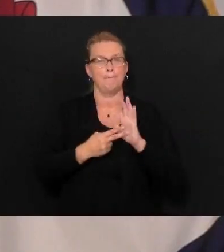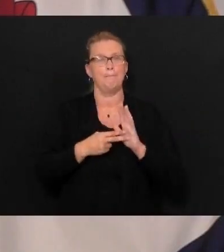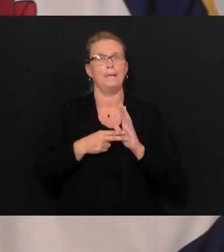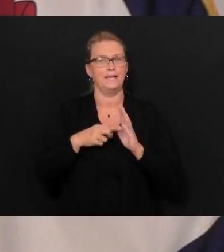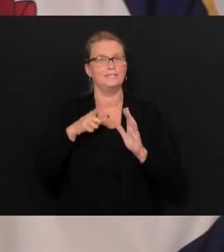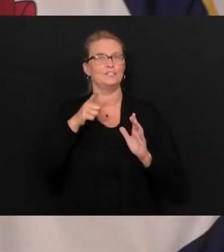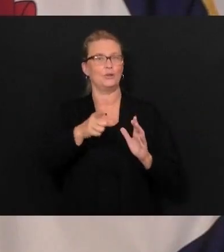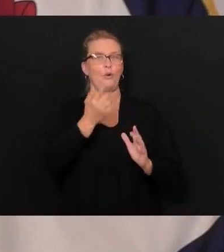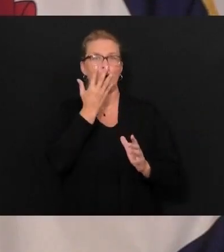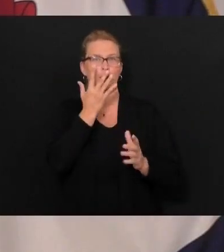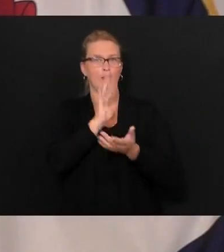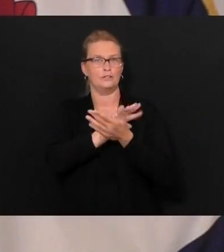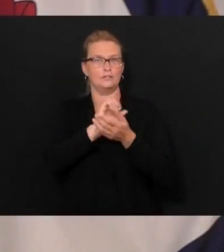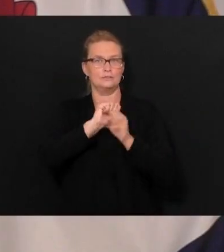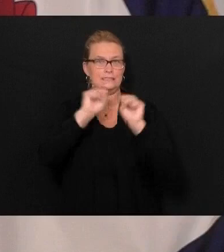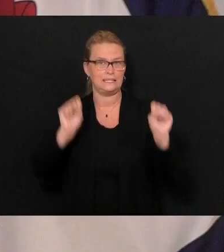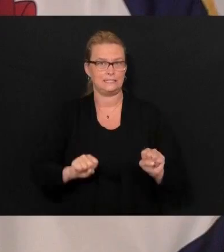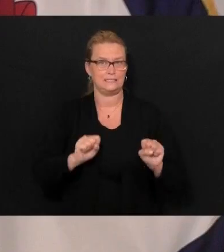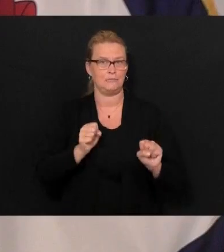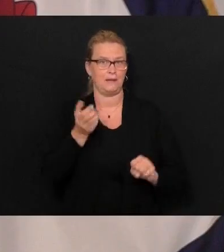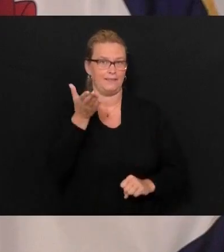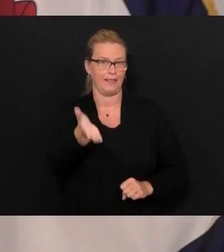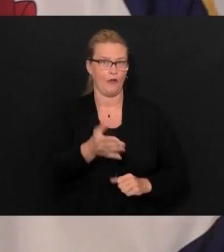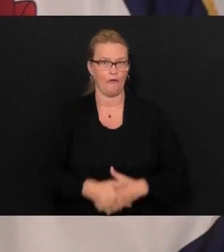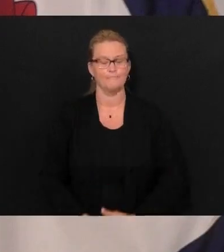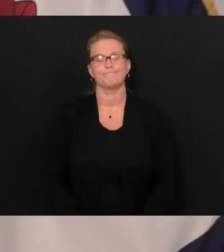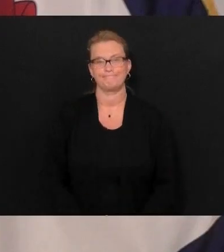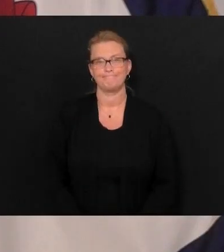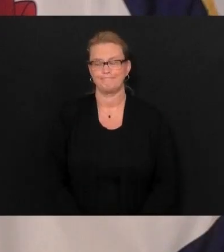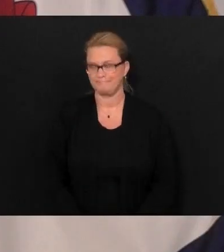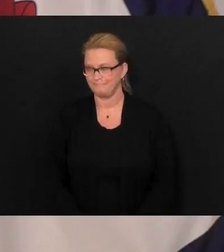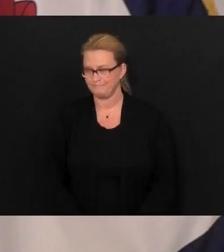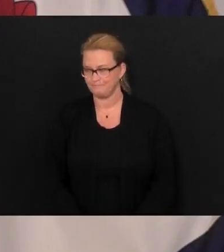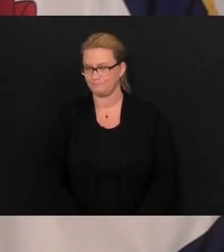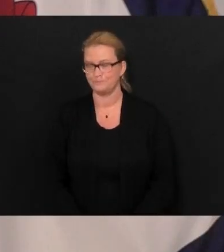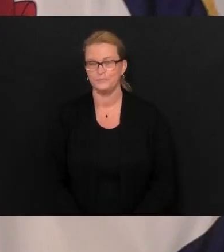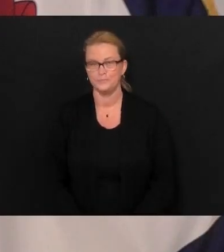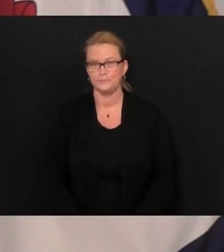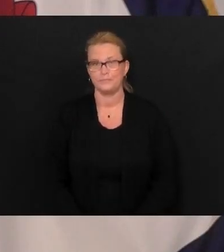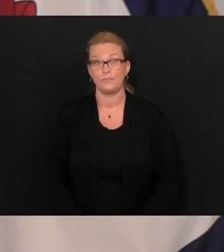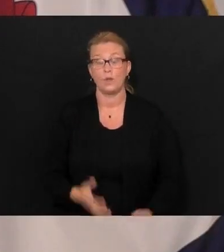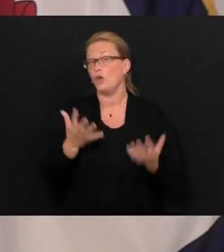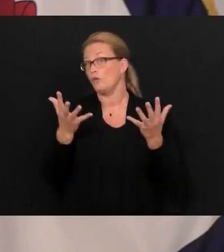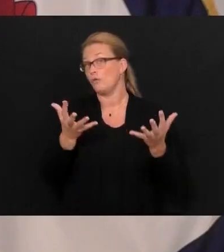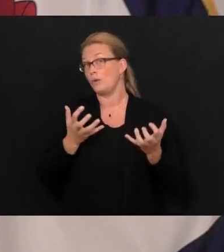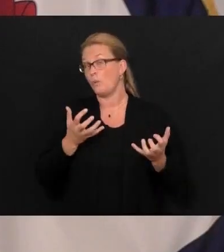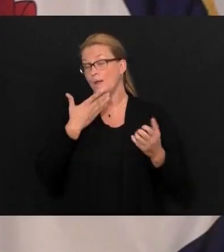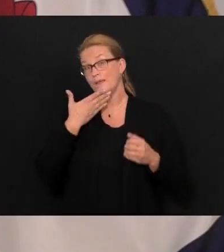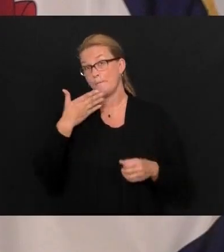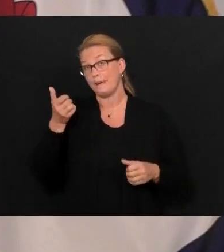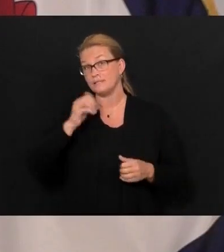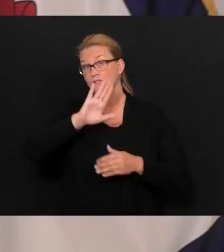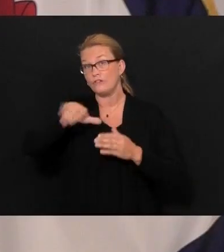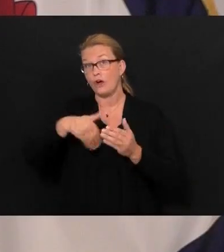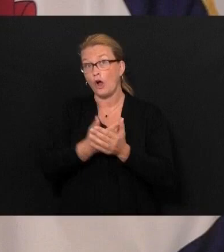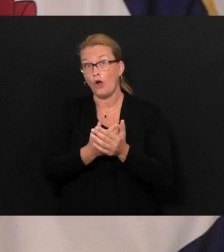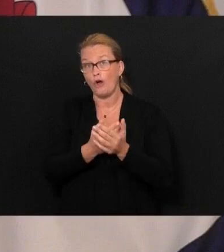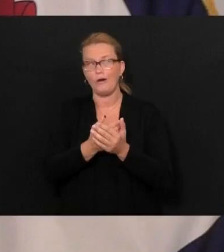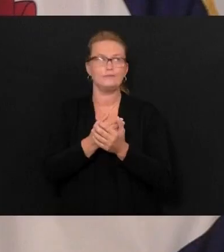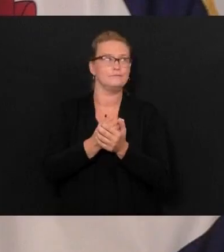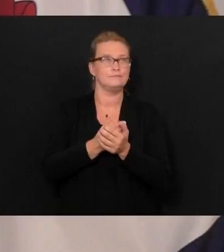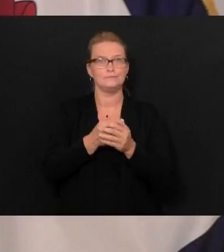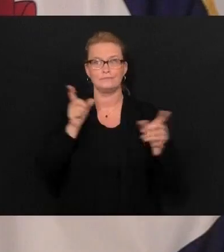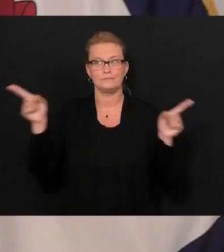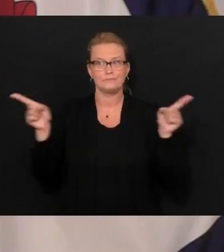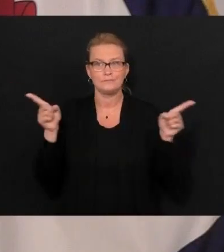color code system. So if we want the best of all worlds, we'll